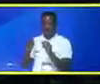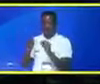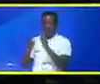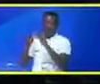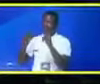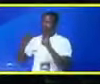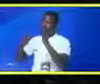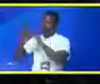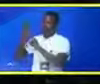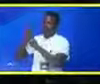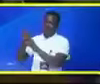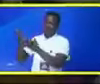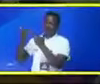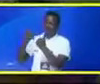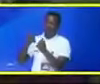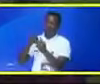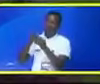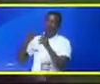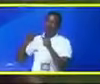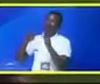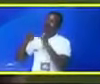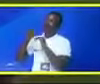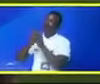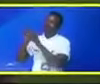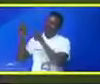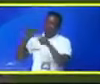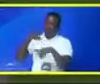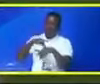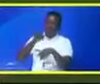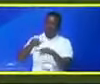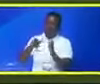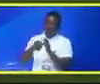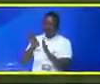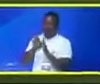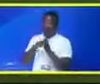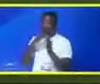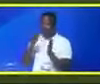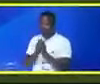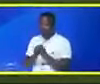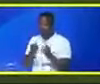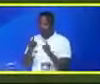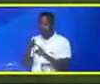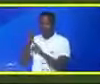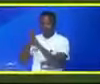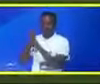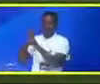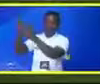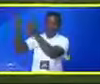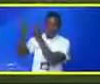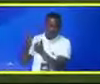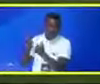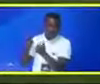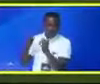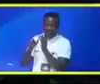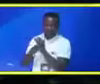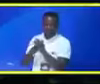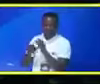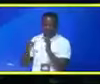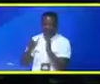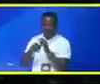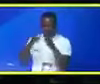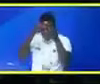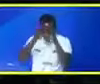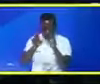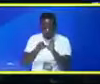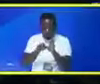throne. Heaven is his throne. The earth his footstool. My Bible says that he came and rattled the door of